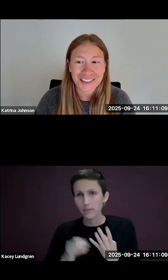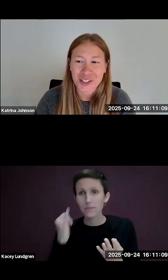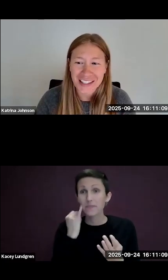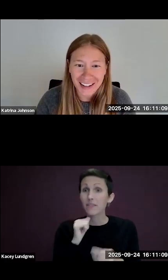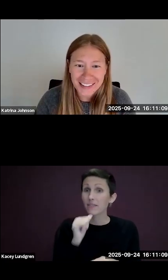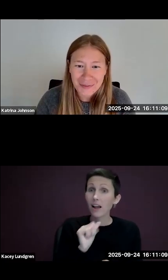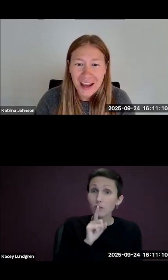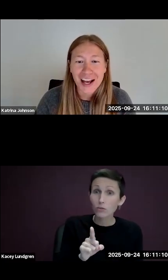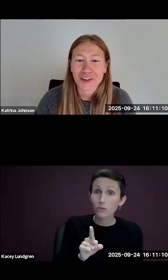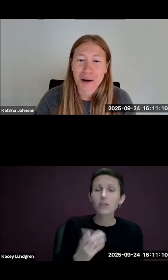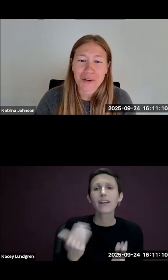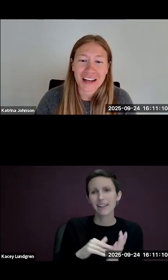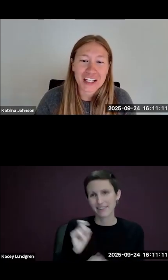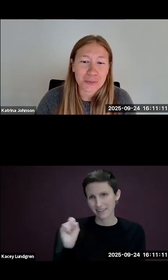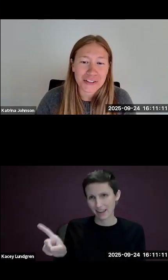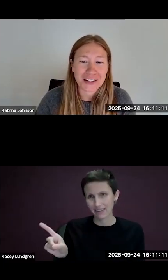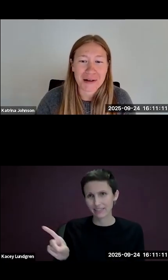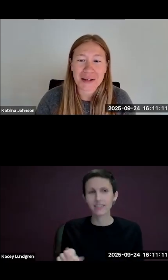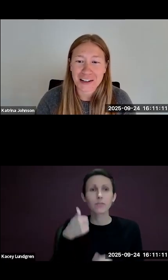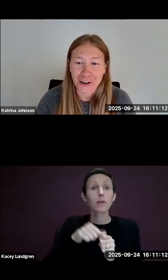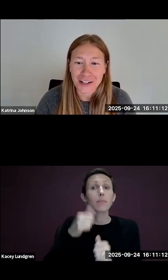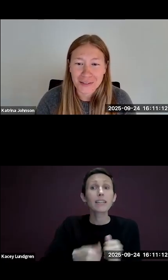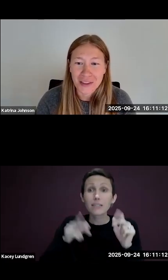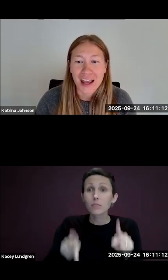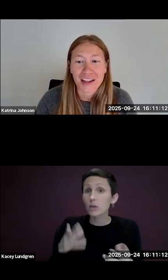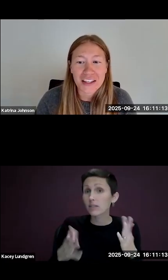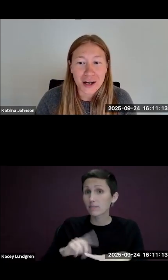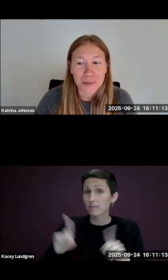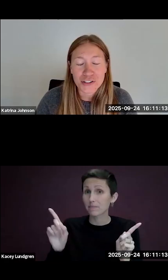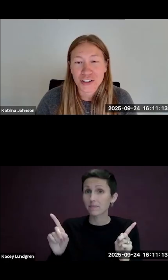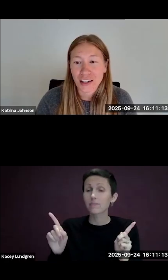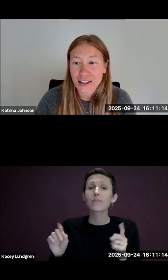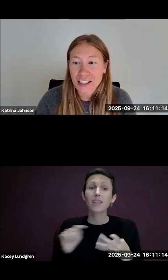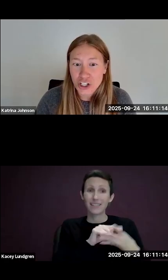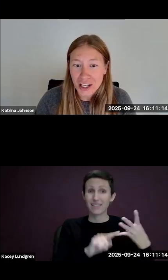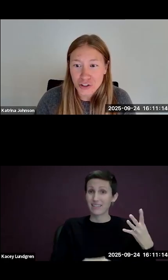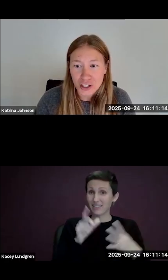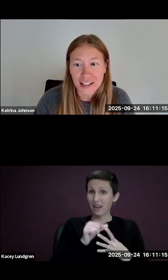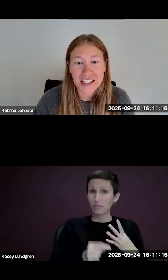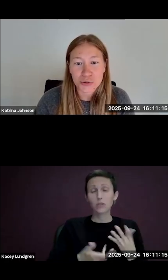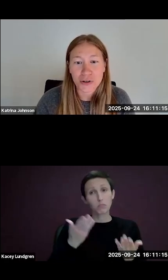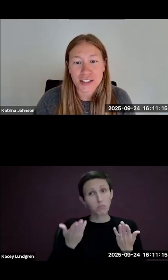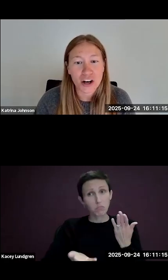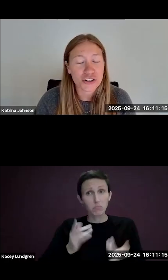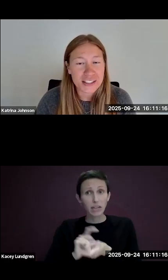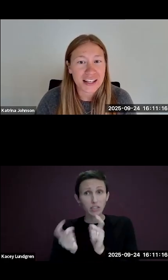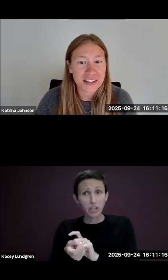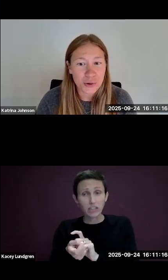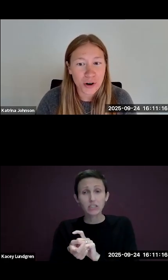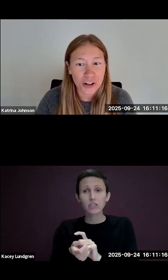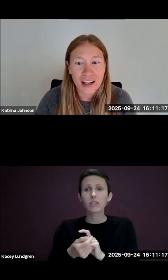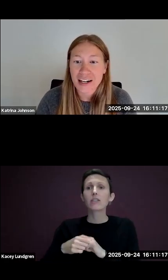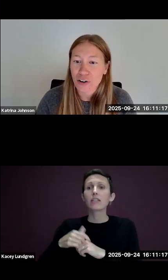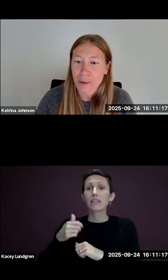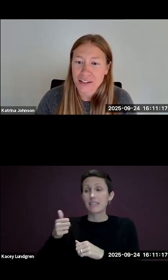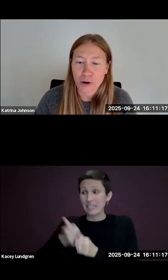not sure, just ask. And remember that each person may be different, and these options could likely change as each person understands